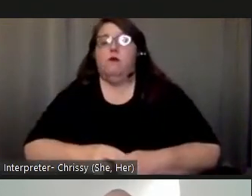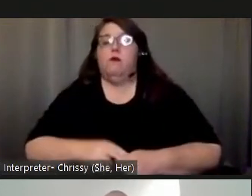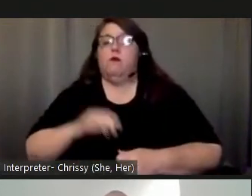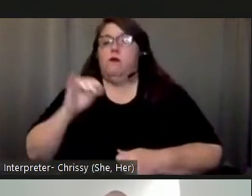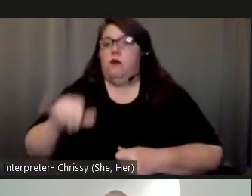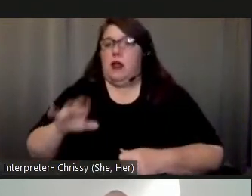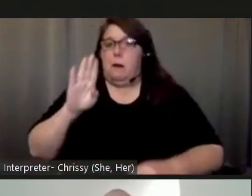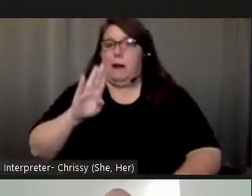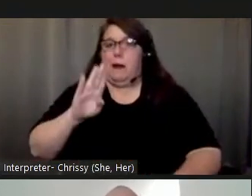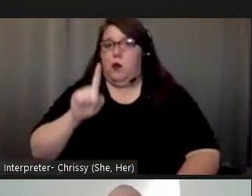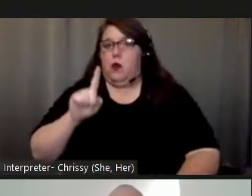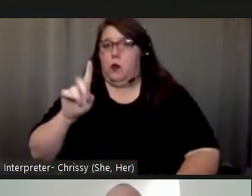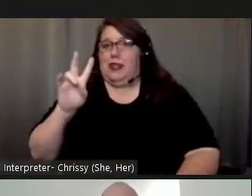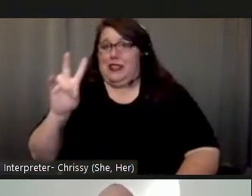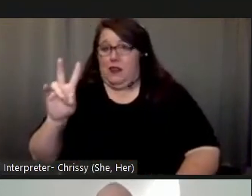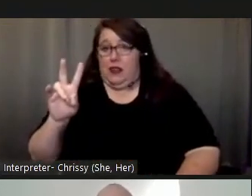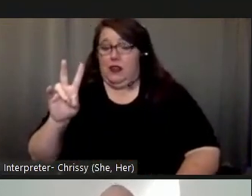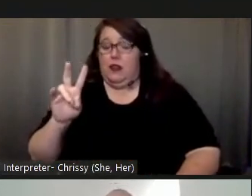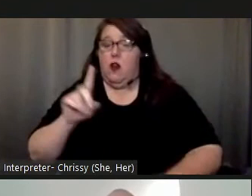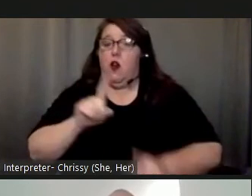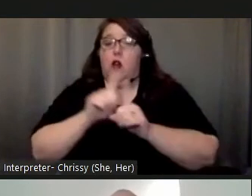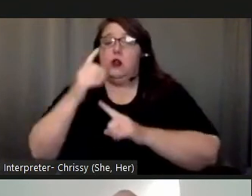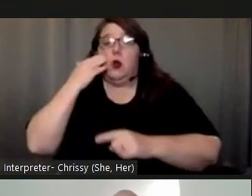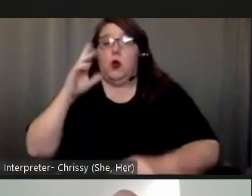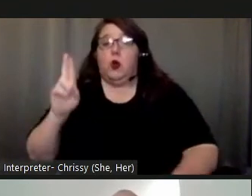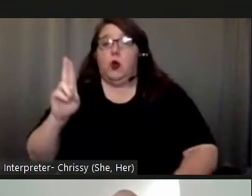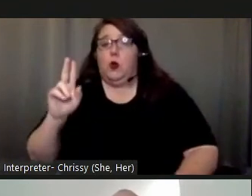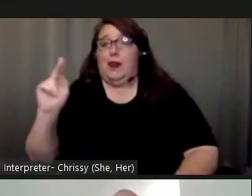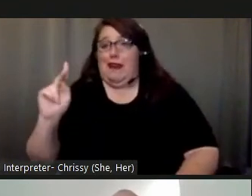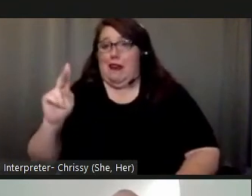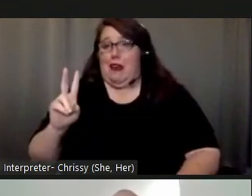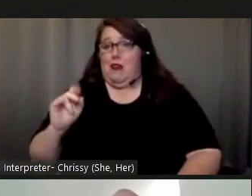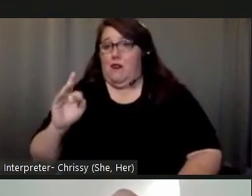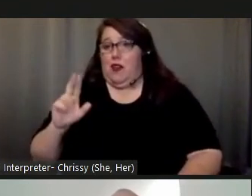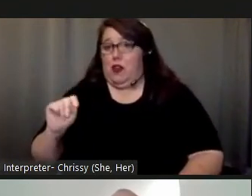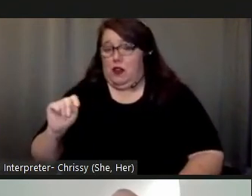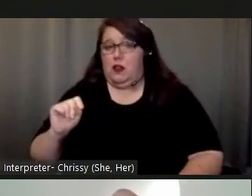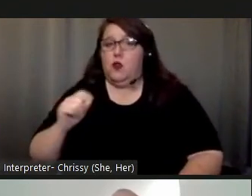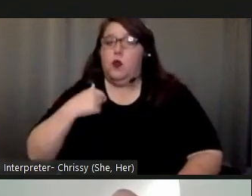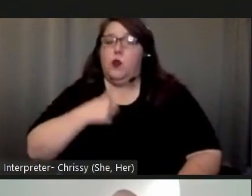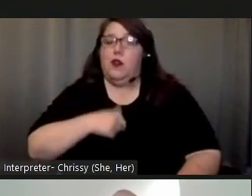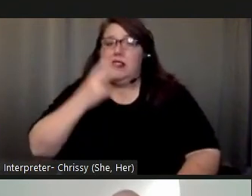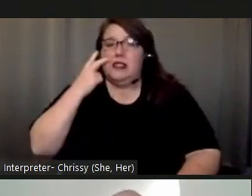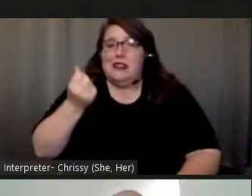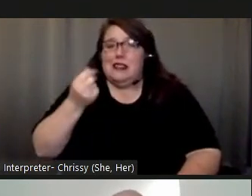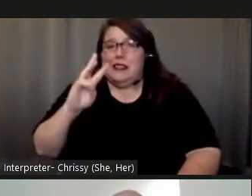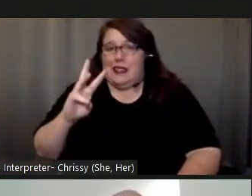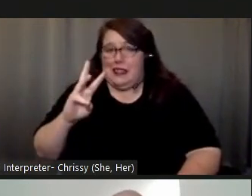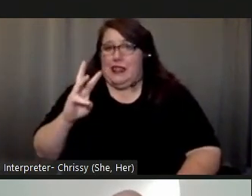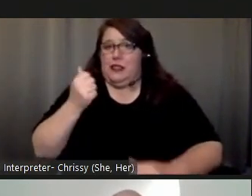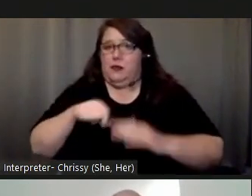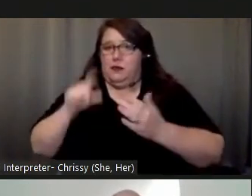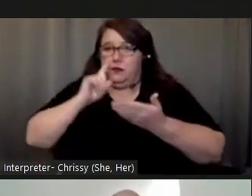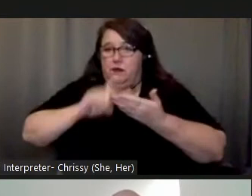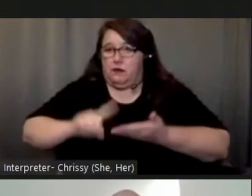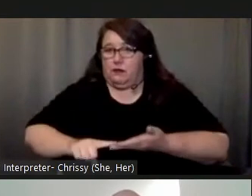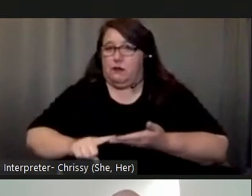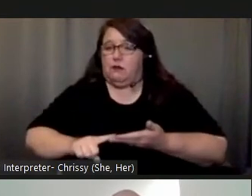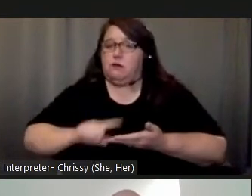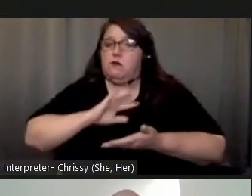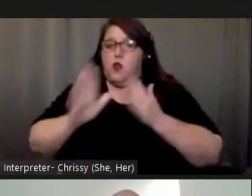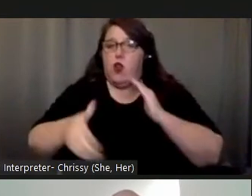the B117 variant, also known as the UK variant, and we have seen 16 variants under investigation. All of these are the